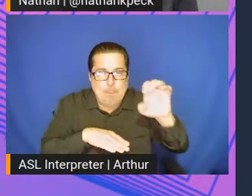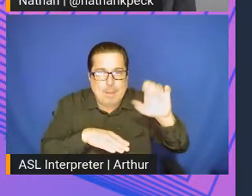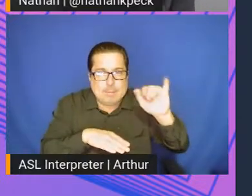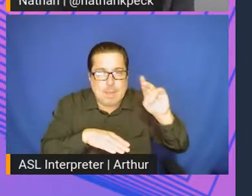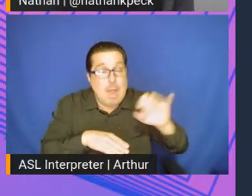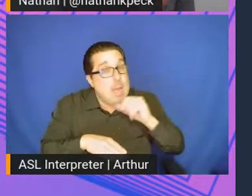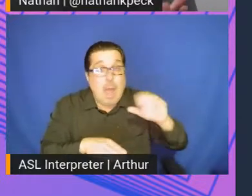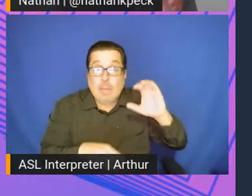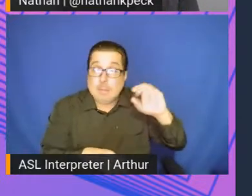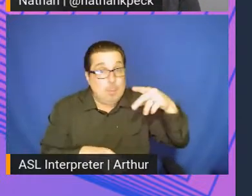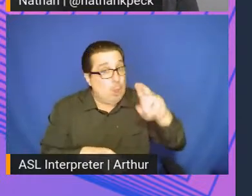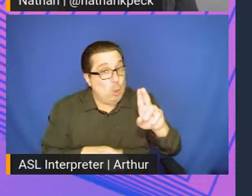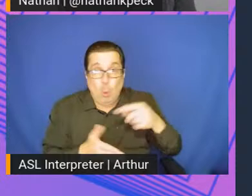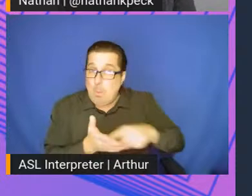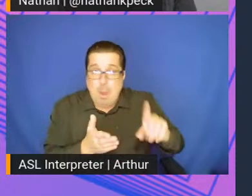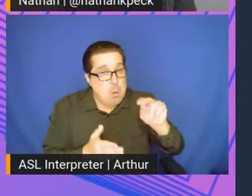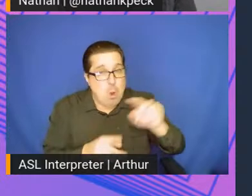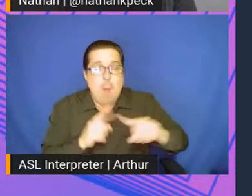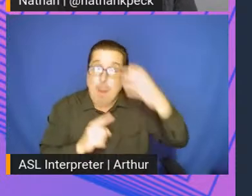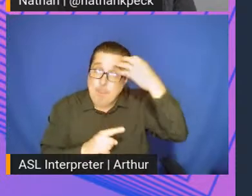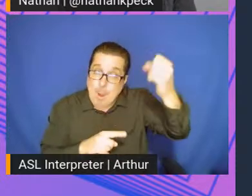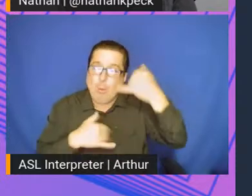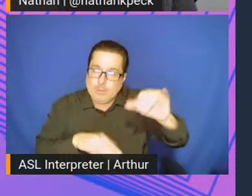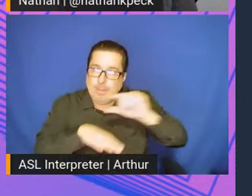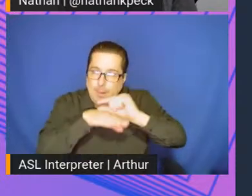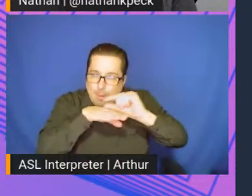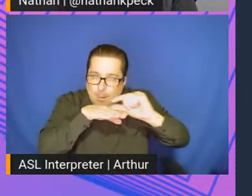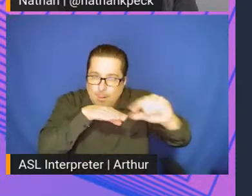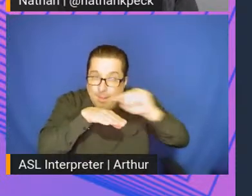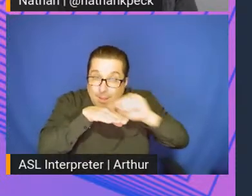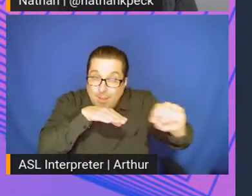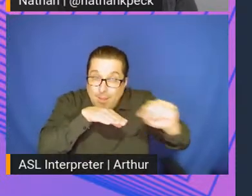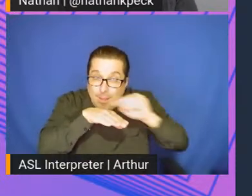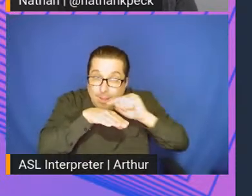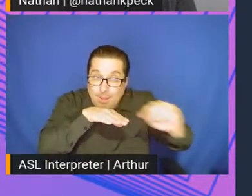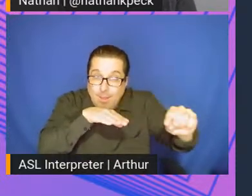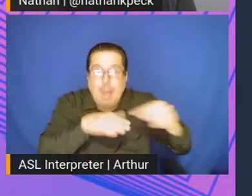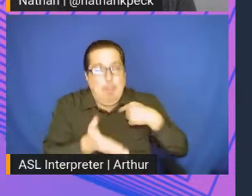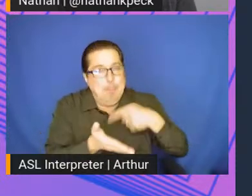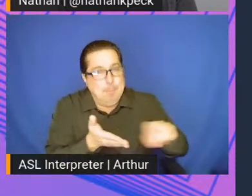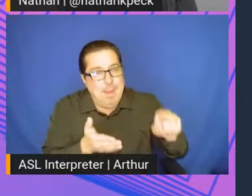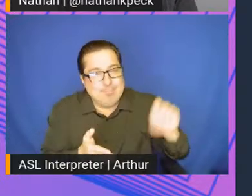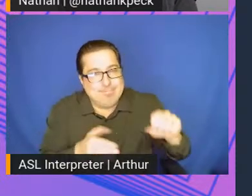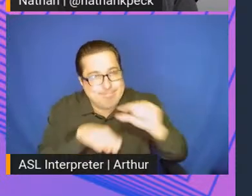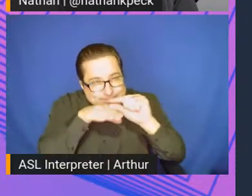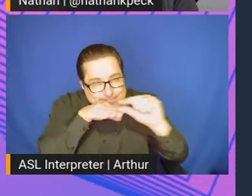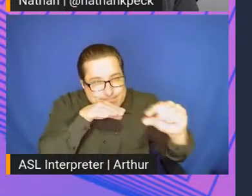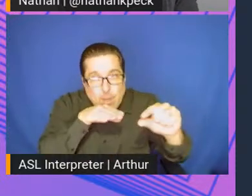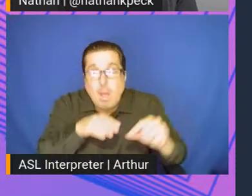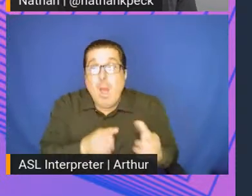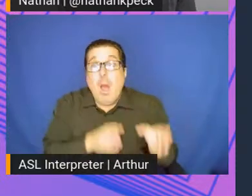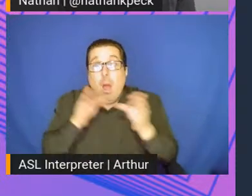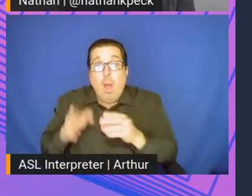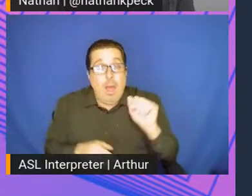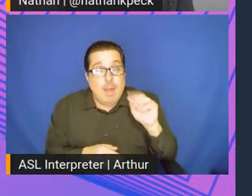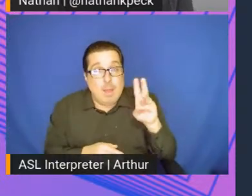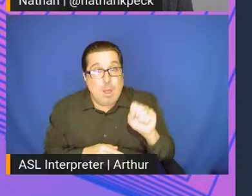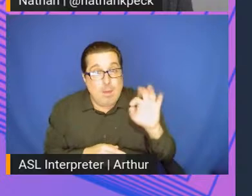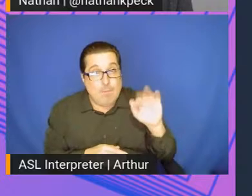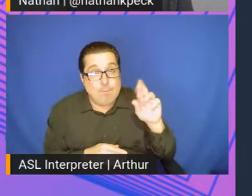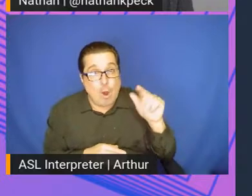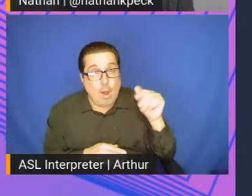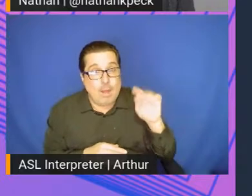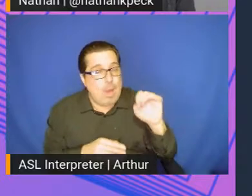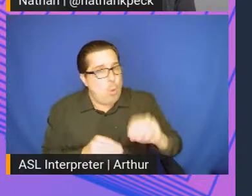for memory. So that may be a consideration. Now with AWS Fargate, once again, there is no scale down on